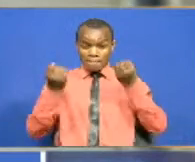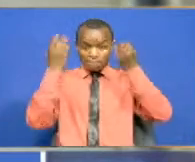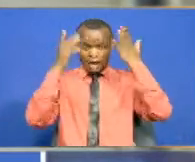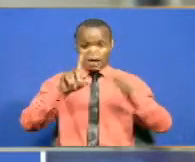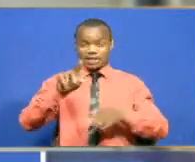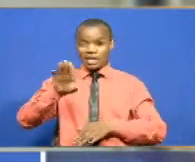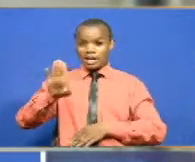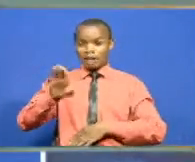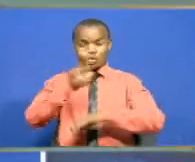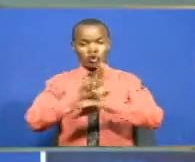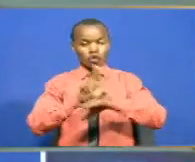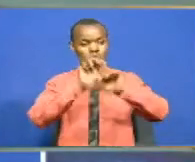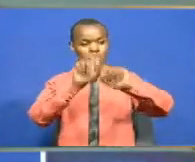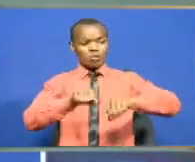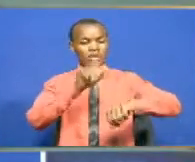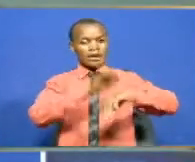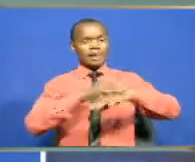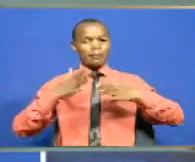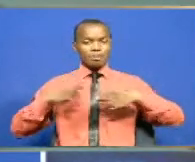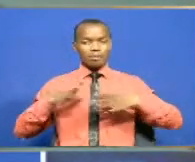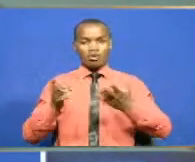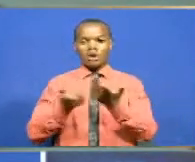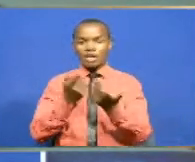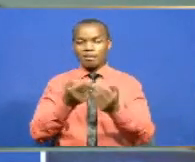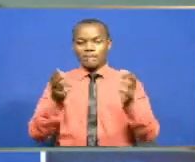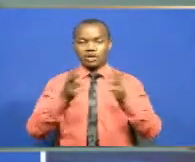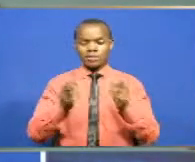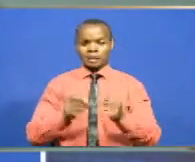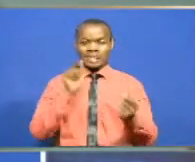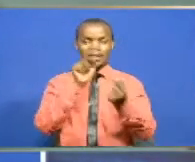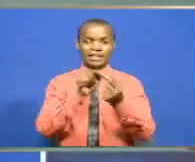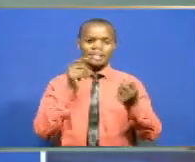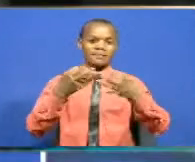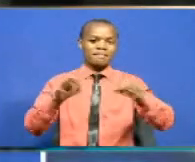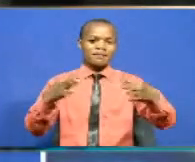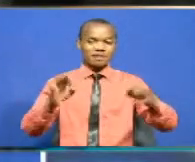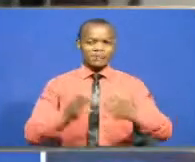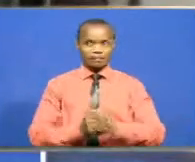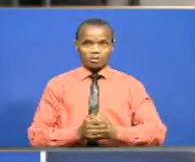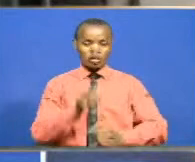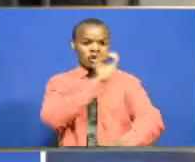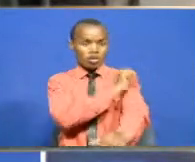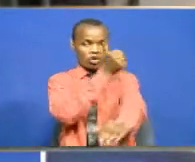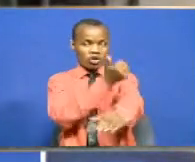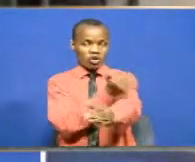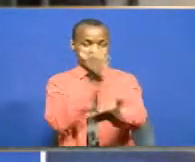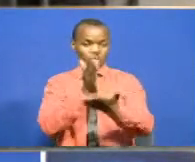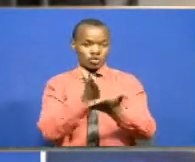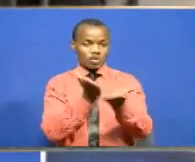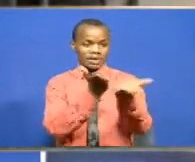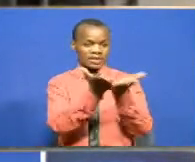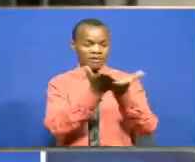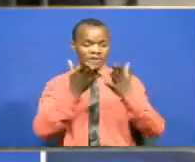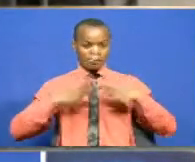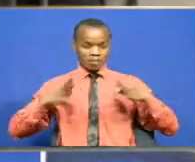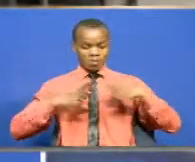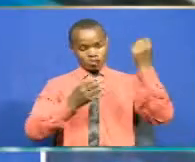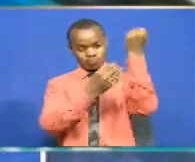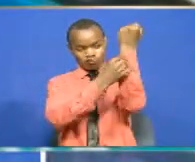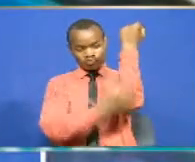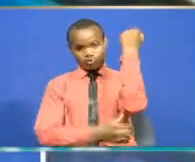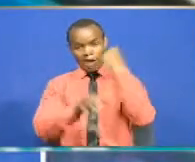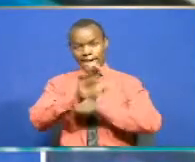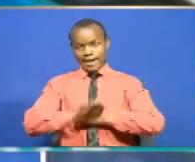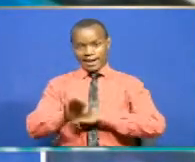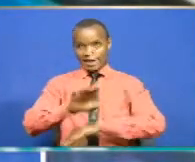been in contact with coronavirus. The test is free for residents. Authorities mainly provide the service to people in the poor regions and those